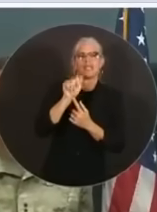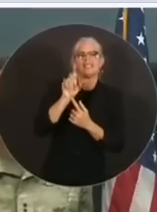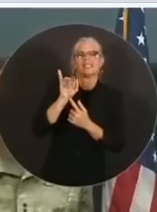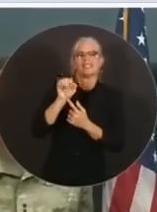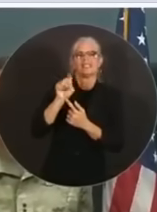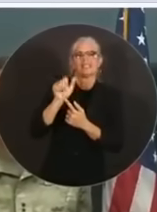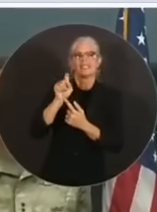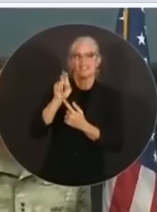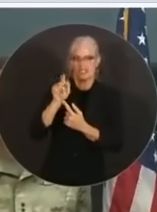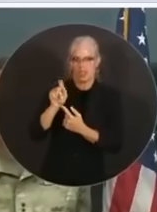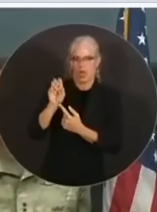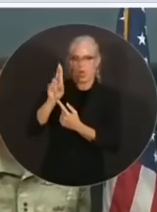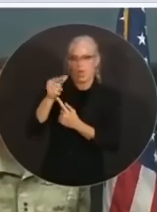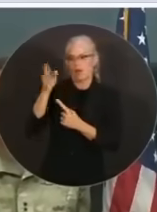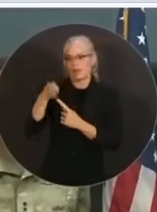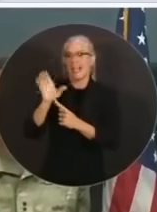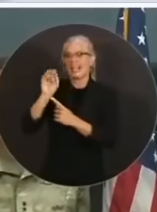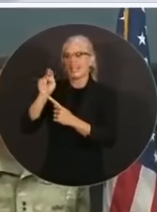floridadisaster.org/counties,